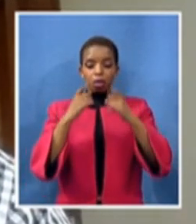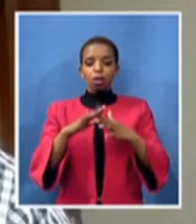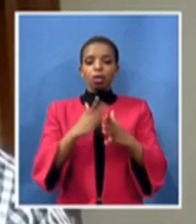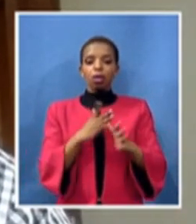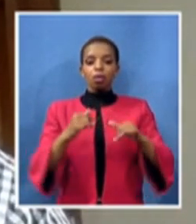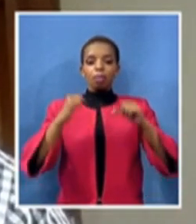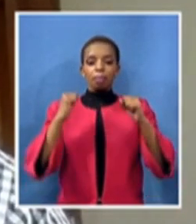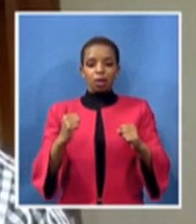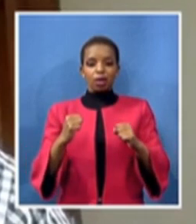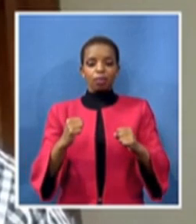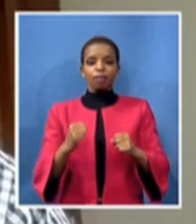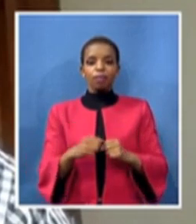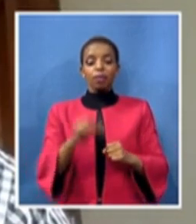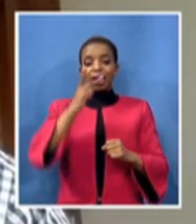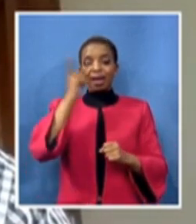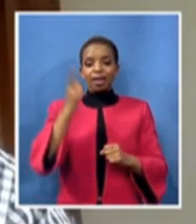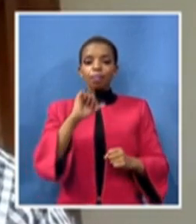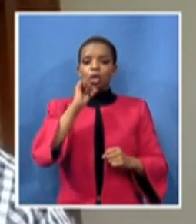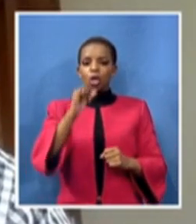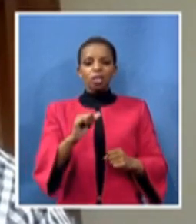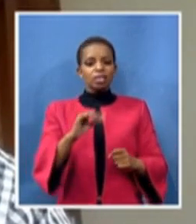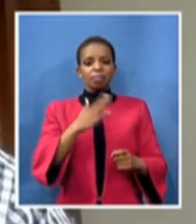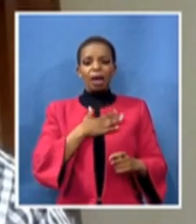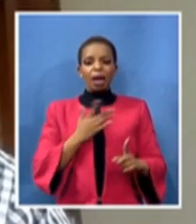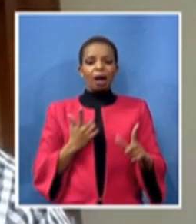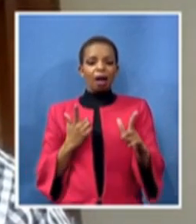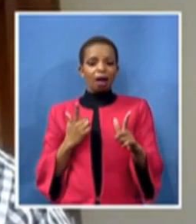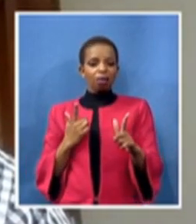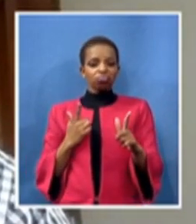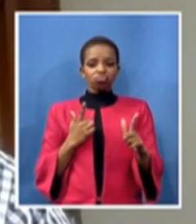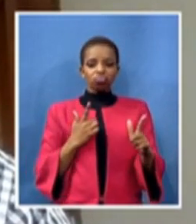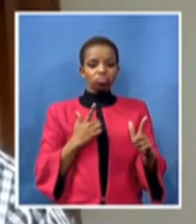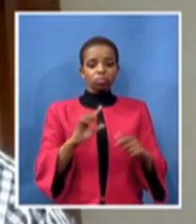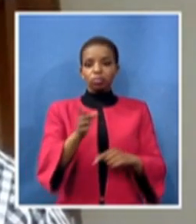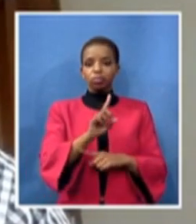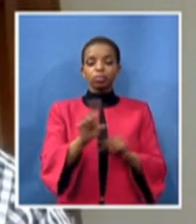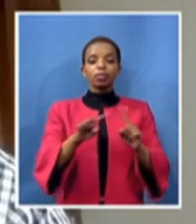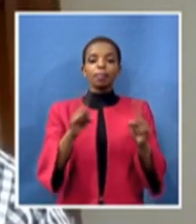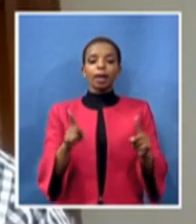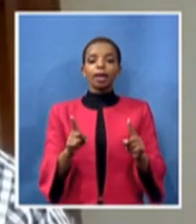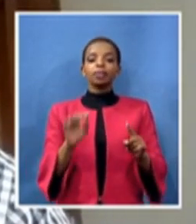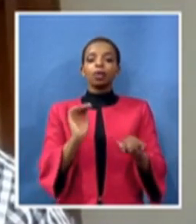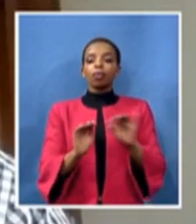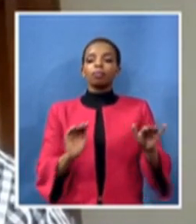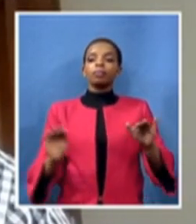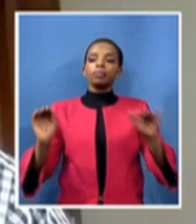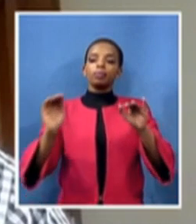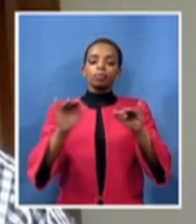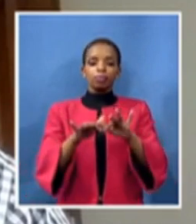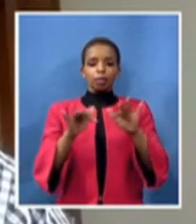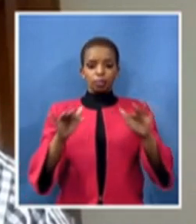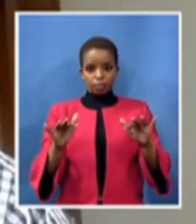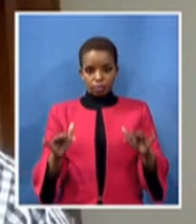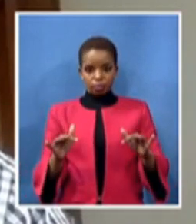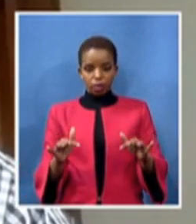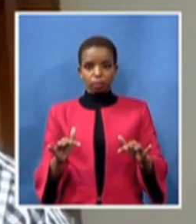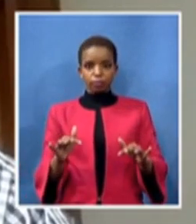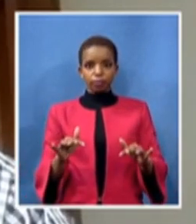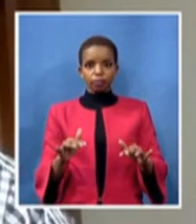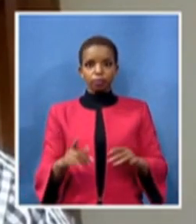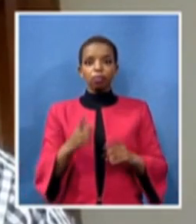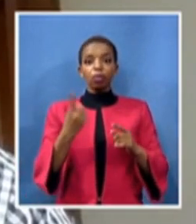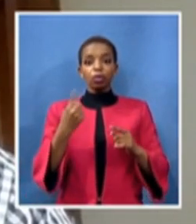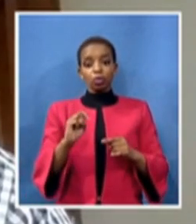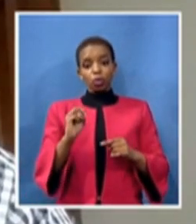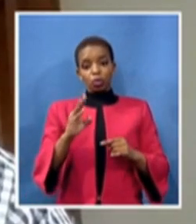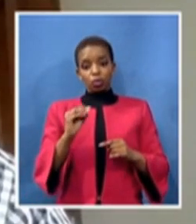young people at grassroots level, and with a singularity of purpose, shook the foundations of a racially oppressive